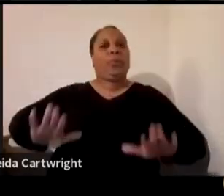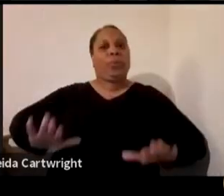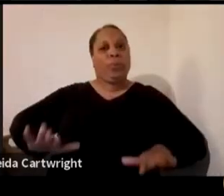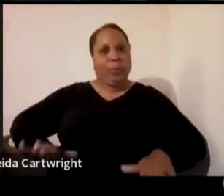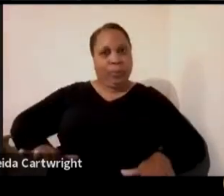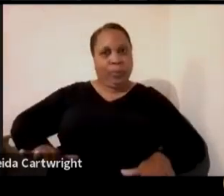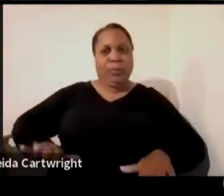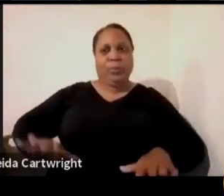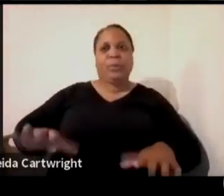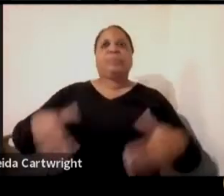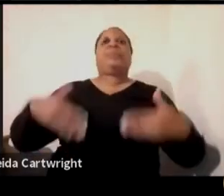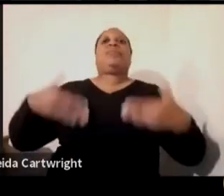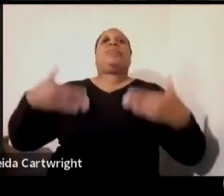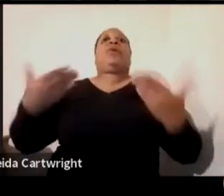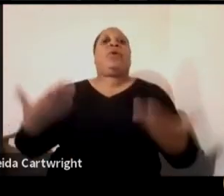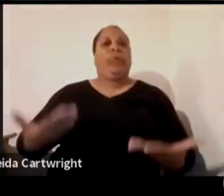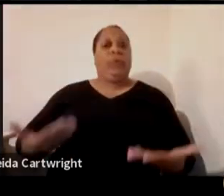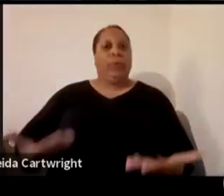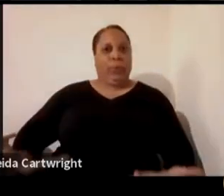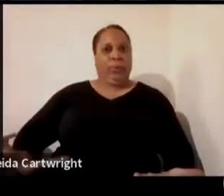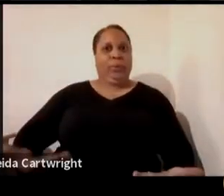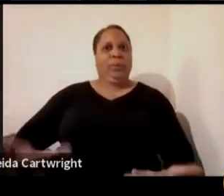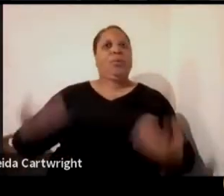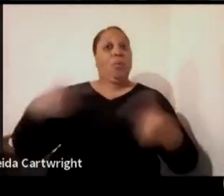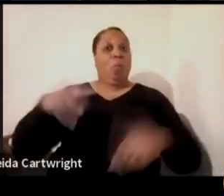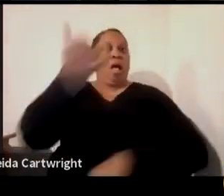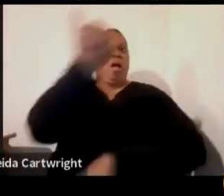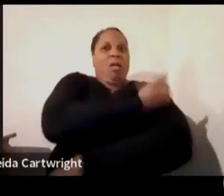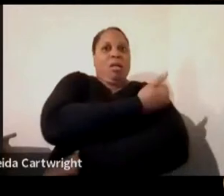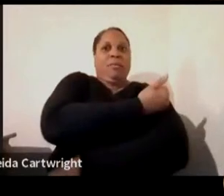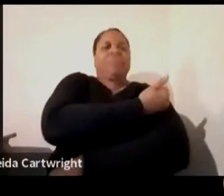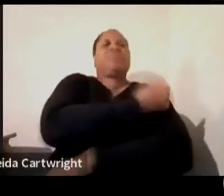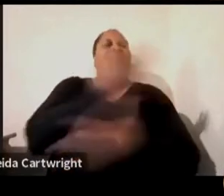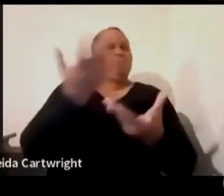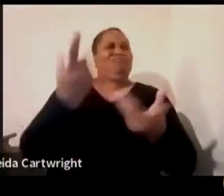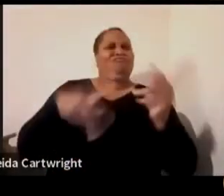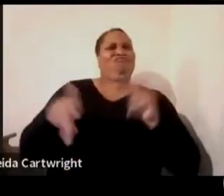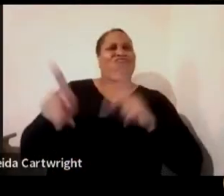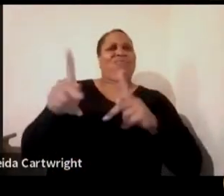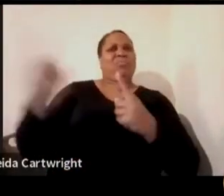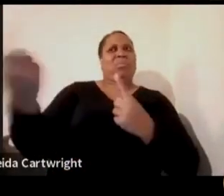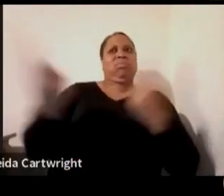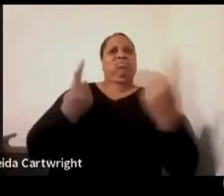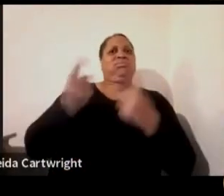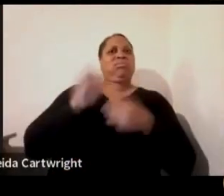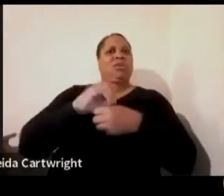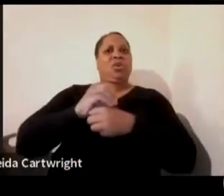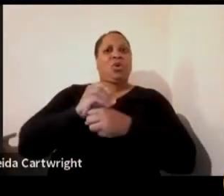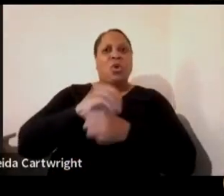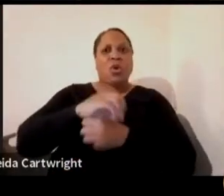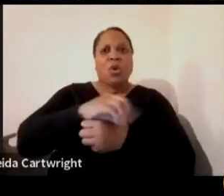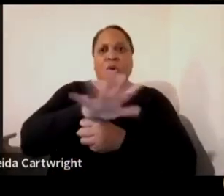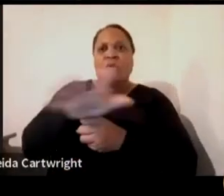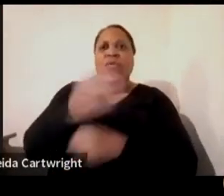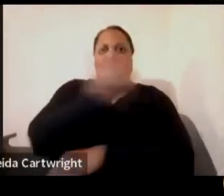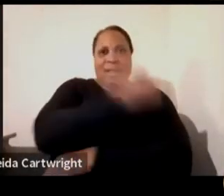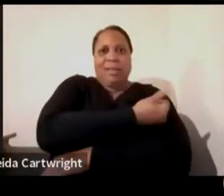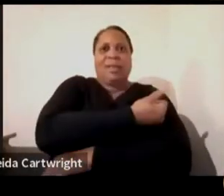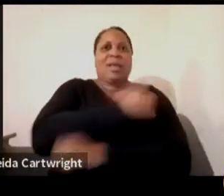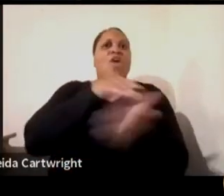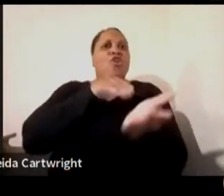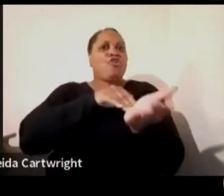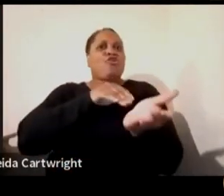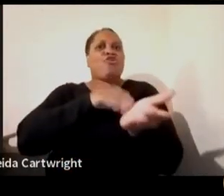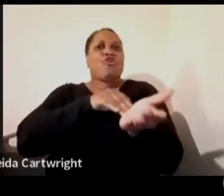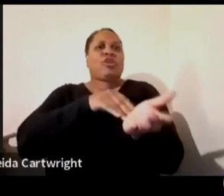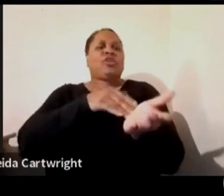deep breathing as we have our shots. And so when people come for their COVID-19 vaccine, they will have the nurse with them to talk